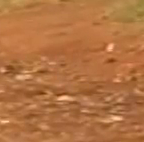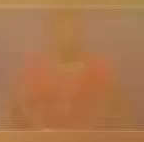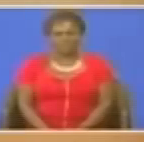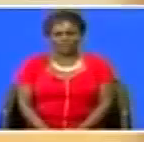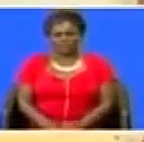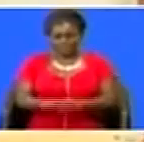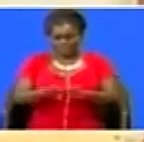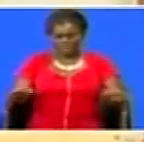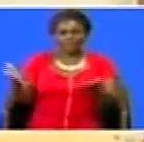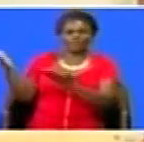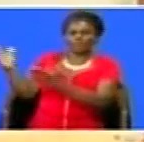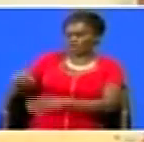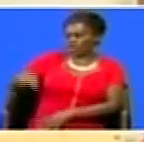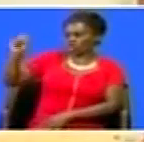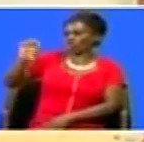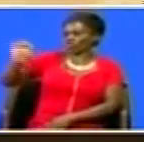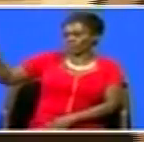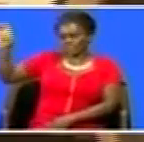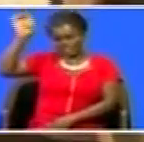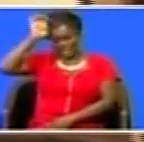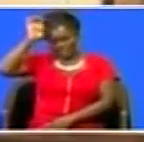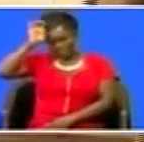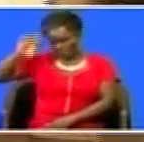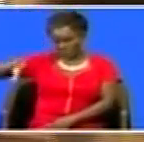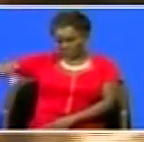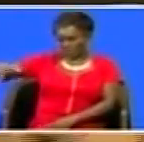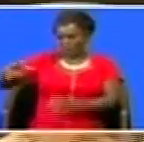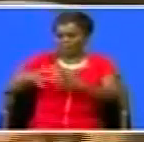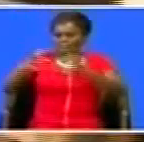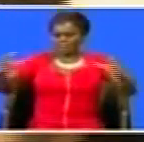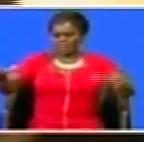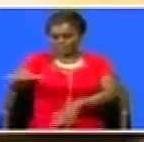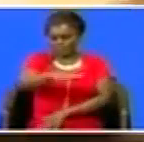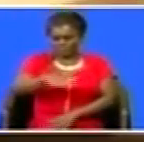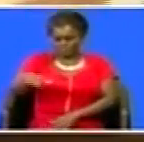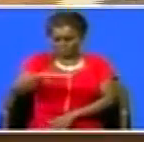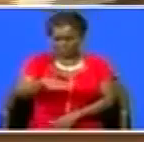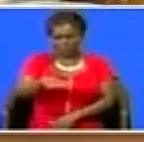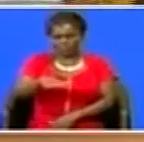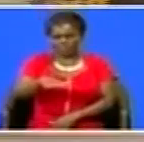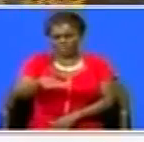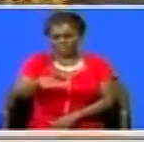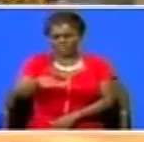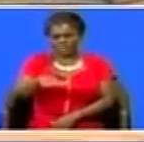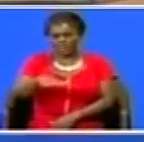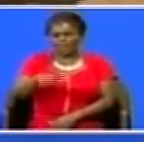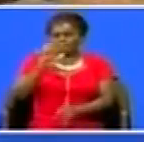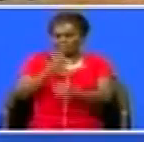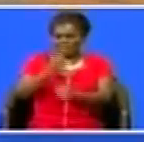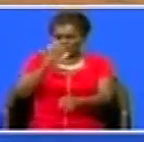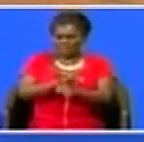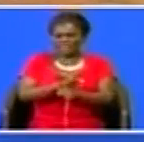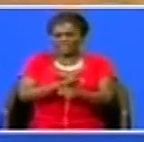Makongi Farm, northwest of Eldoret Town, is an expansive farm nested in Cheranganyi escarpments with hundreds